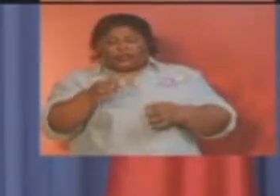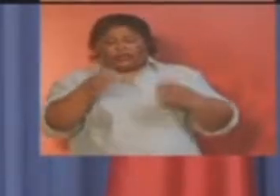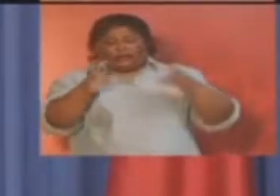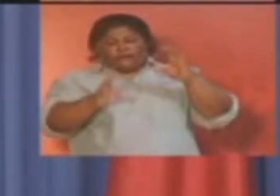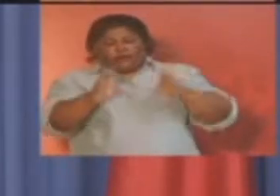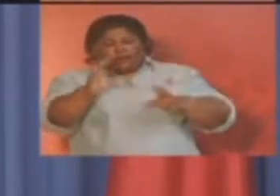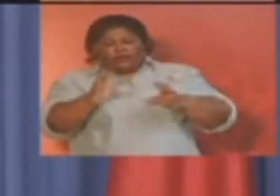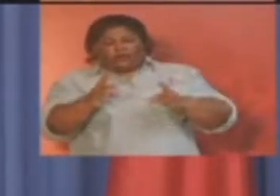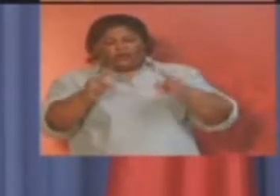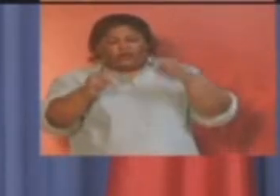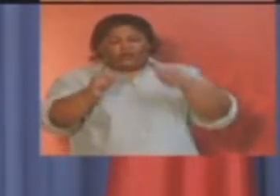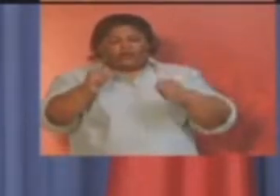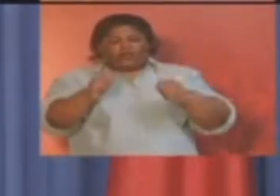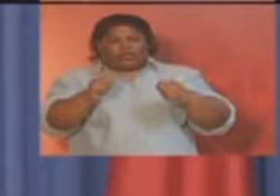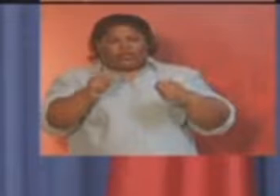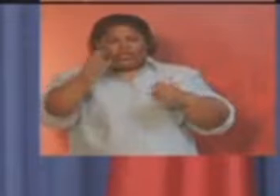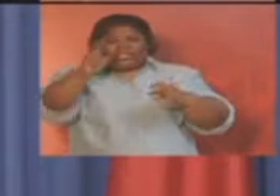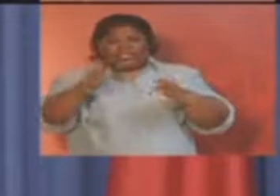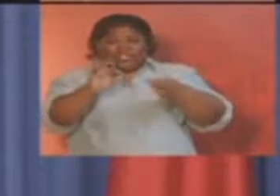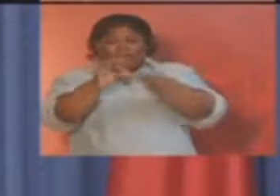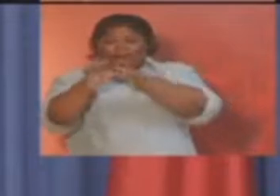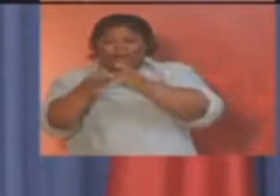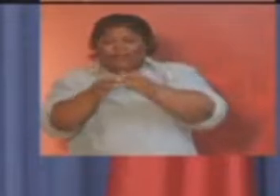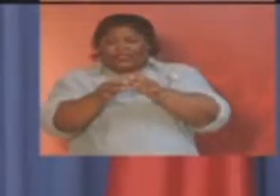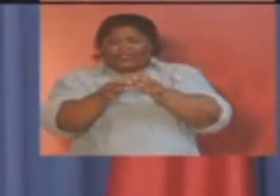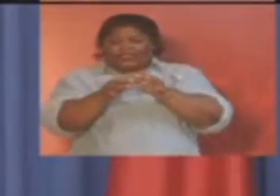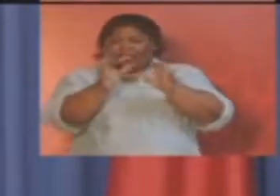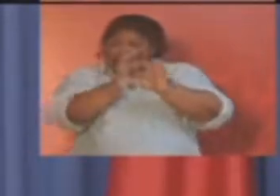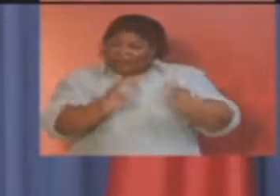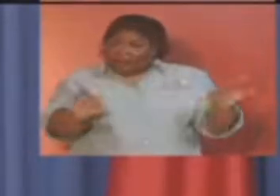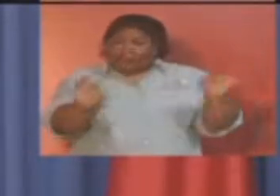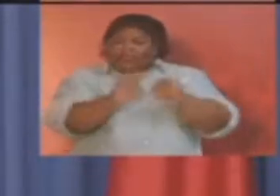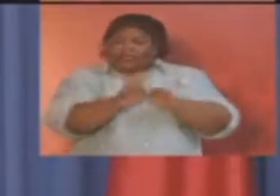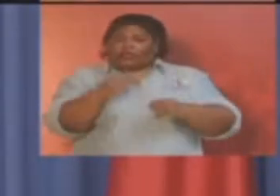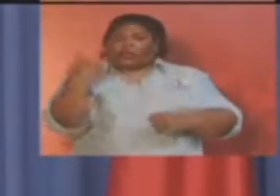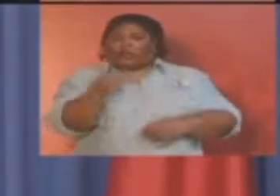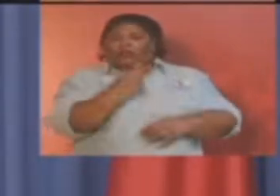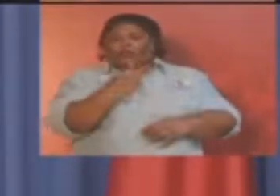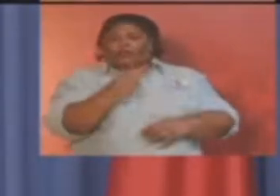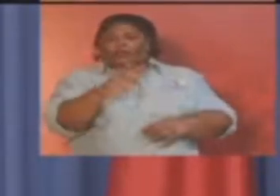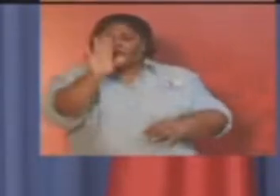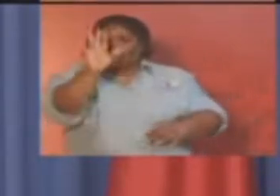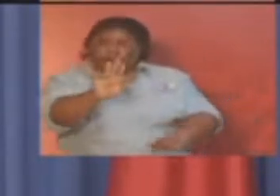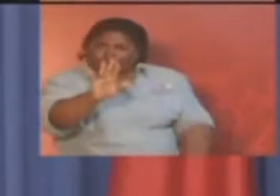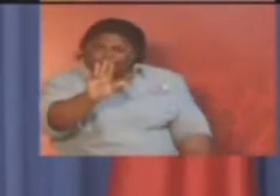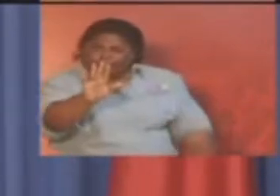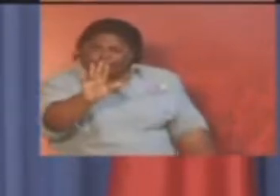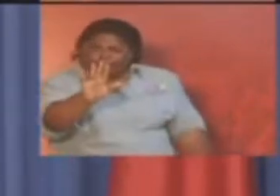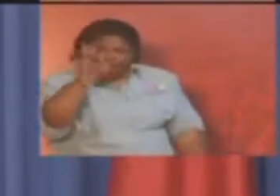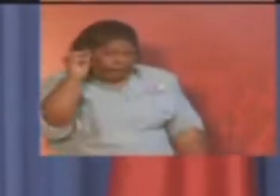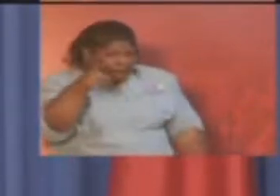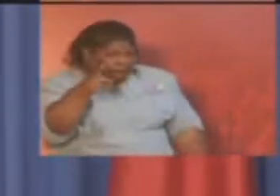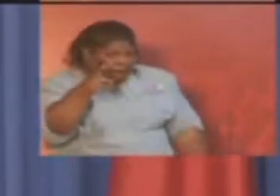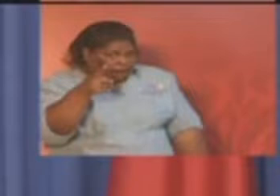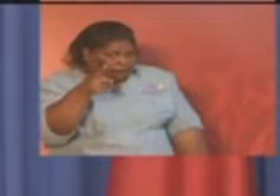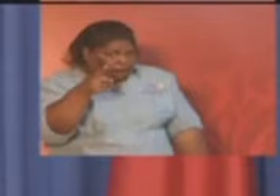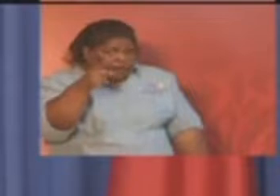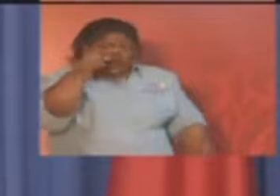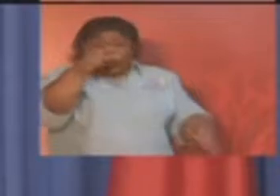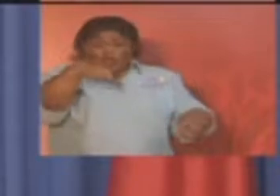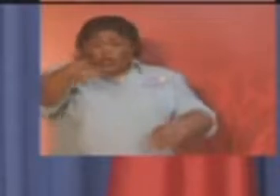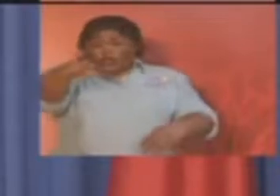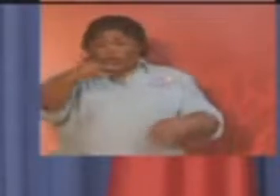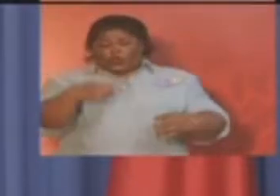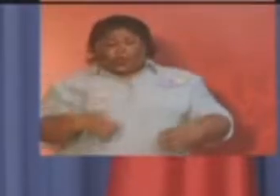maintenance facilities. So not every garage is to be open. We're not asking persons to go now and lime in garages whilst your car is being fixed. It's for